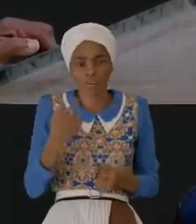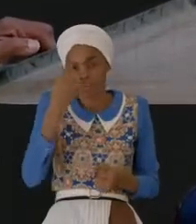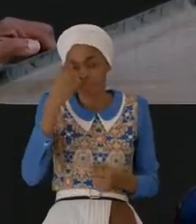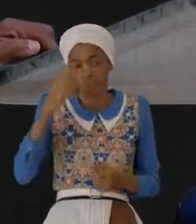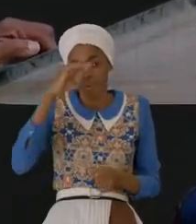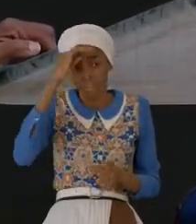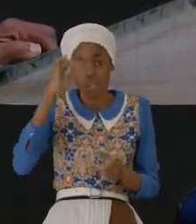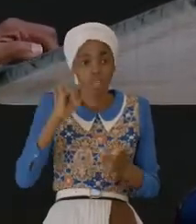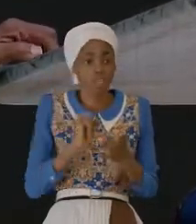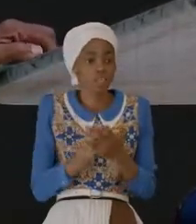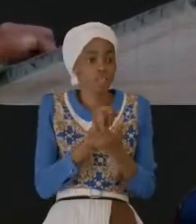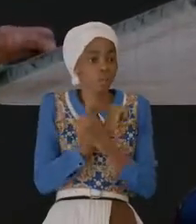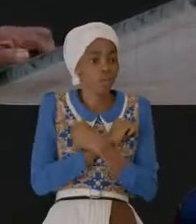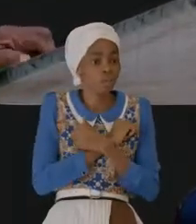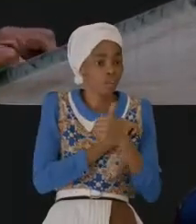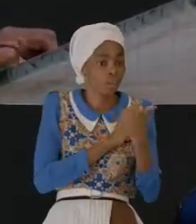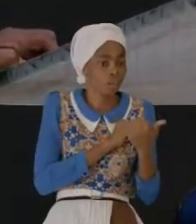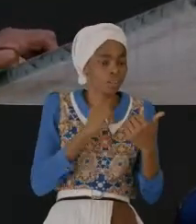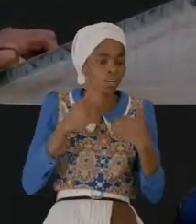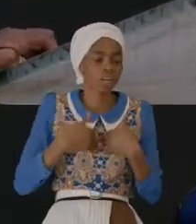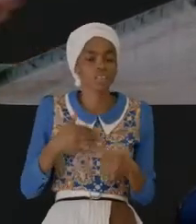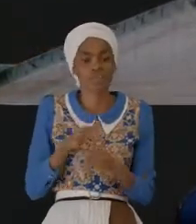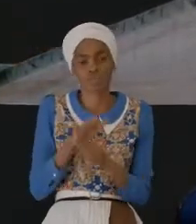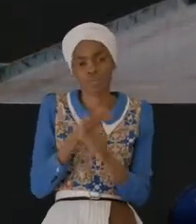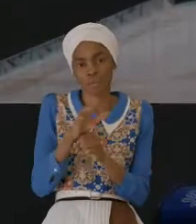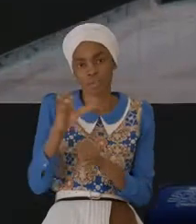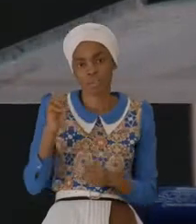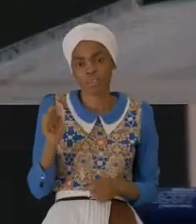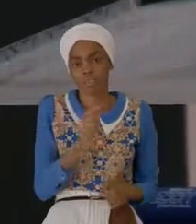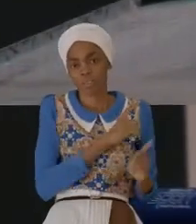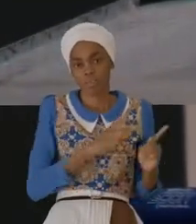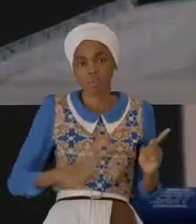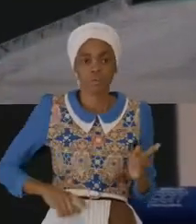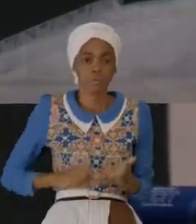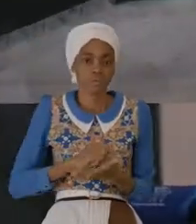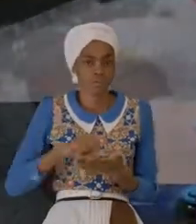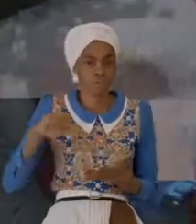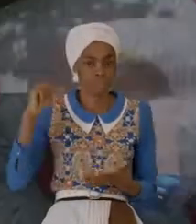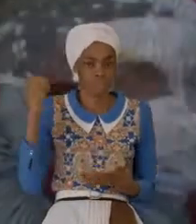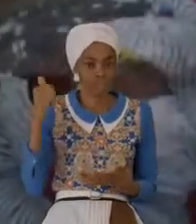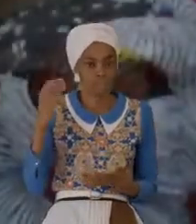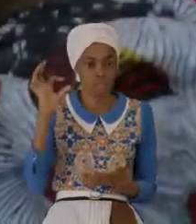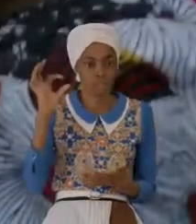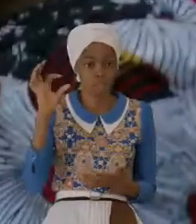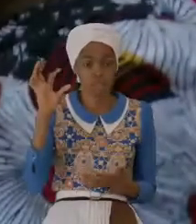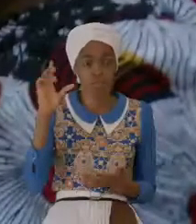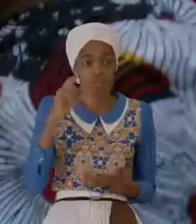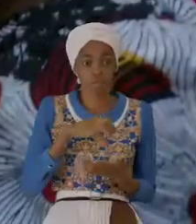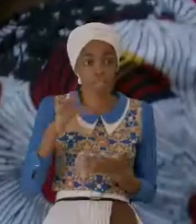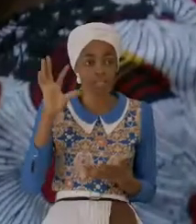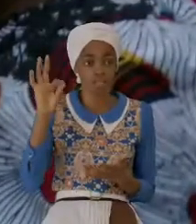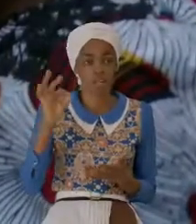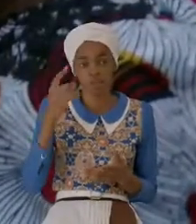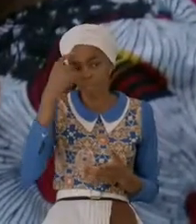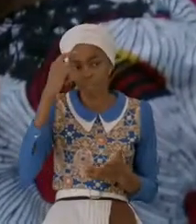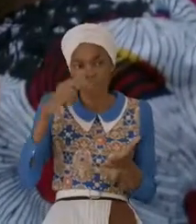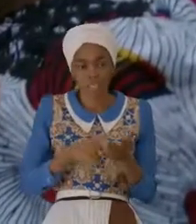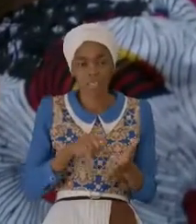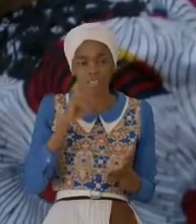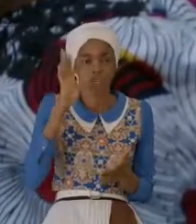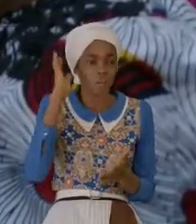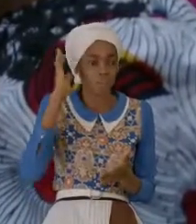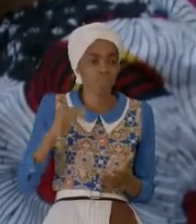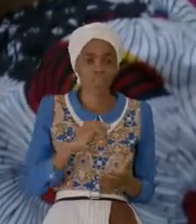and Norther as fulfilled the law look at verse 9 in verse 9 for this